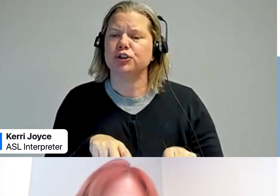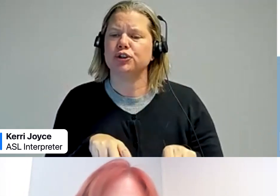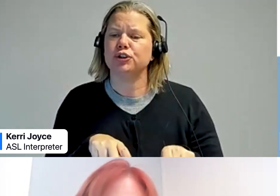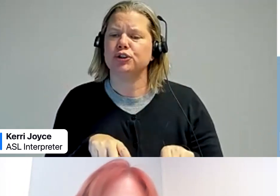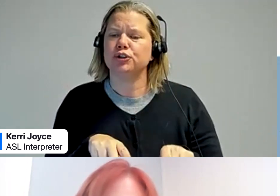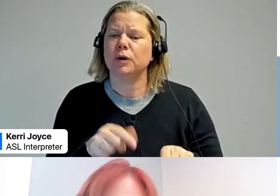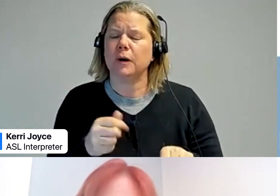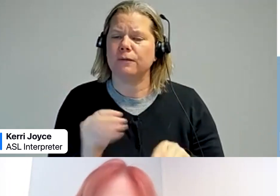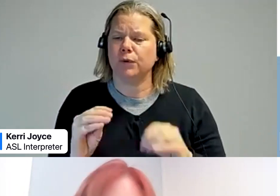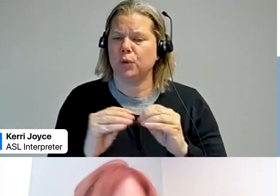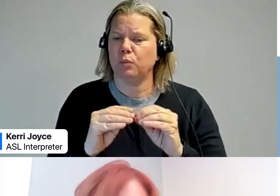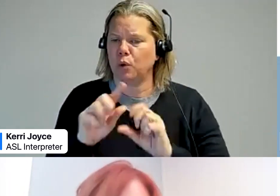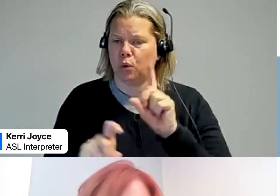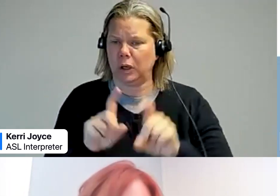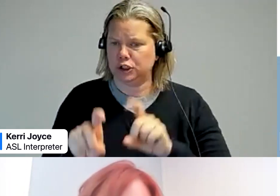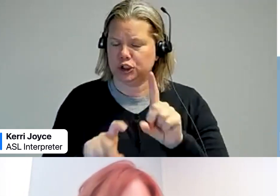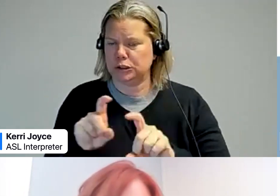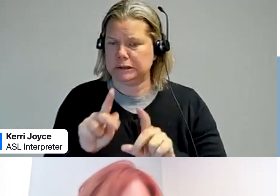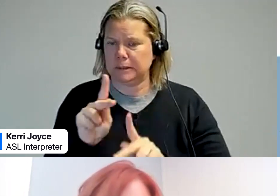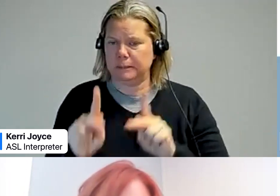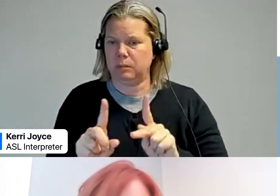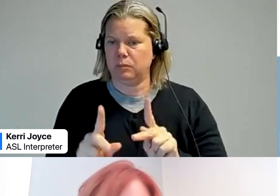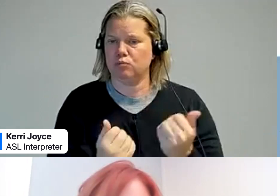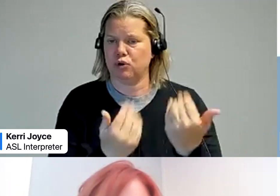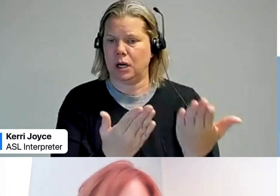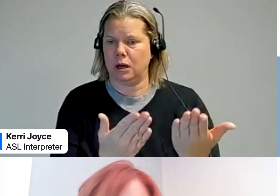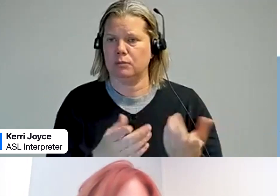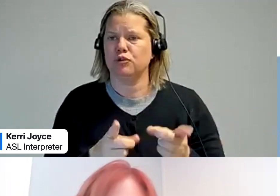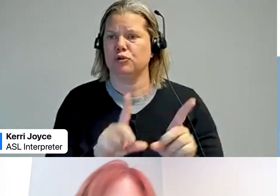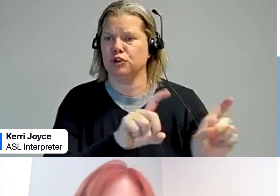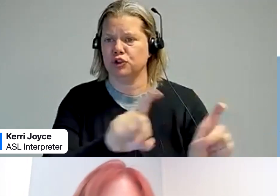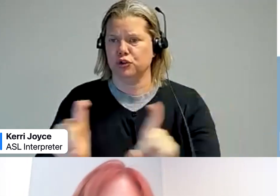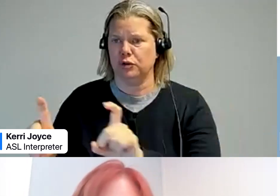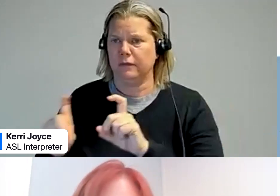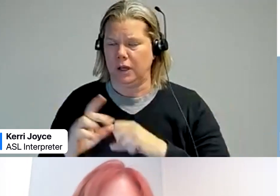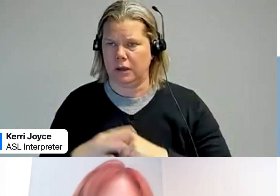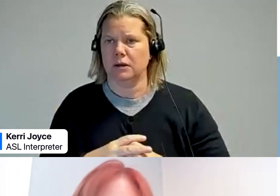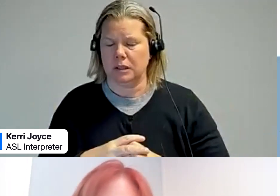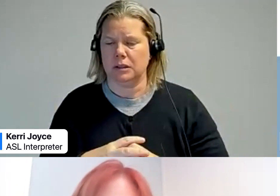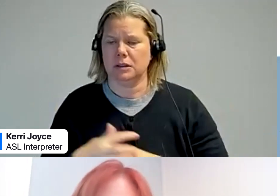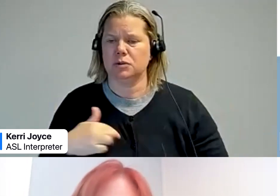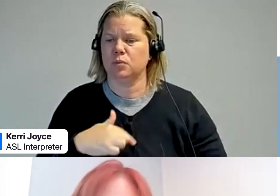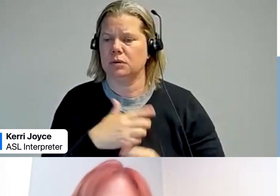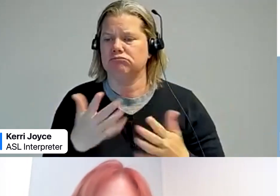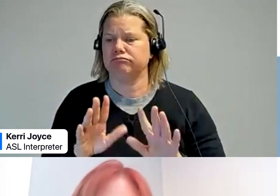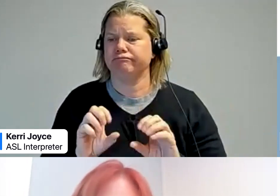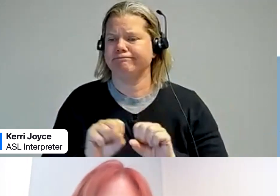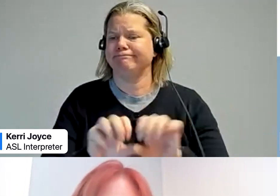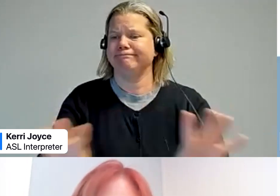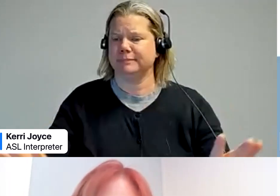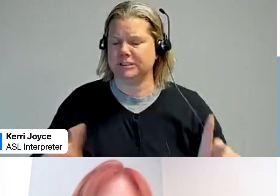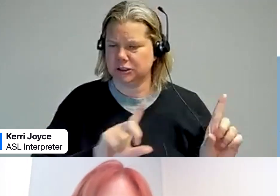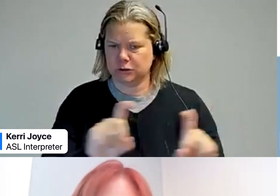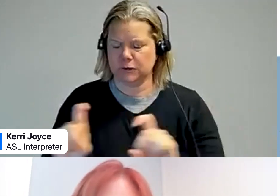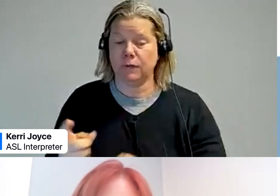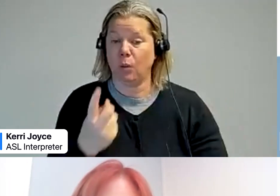a couple of questions that people brought up in the survey that we sent out. And one really interesting